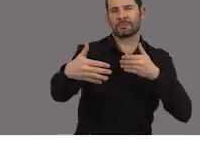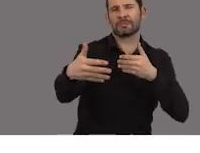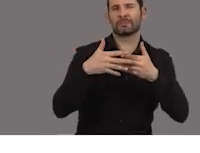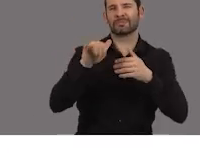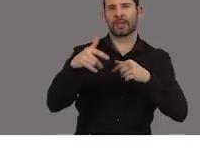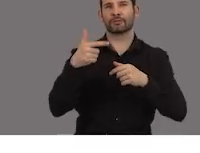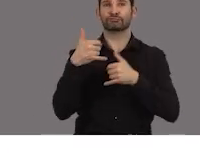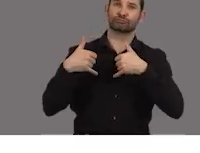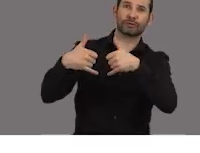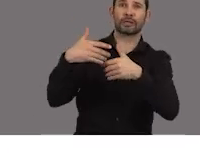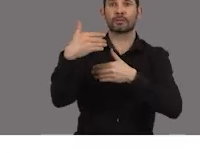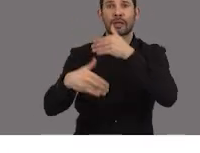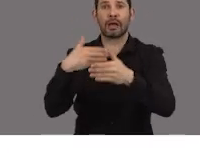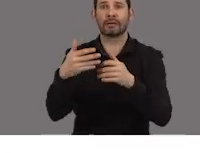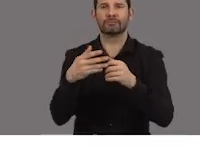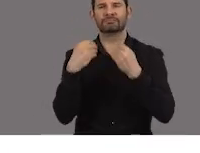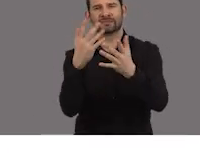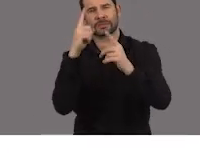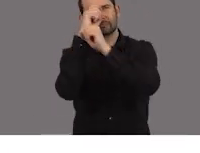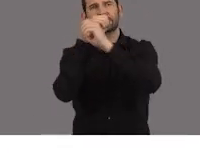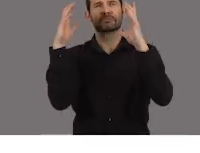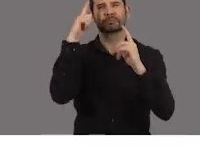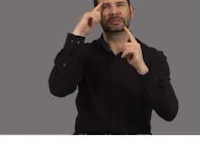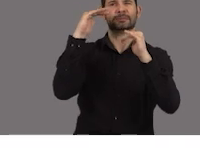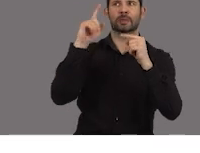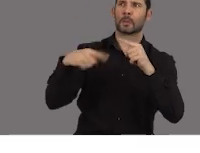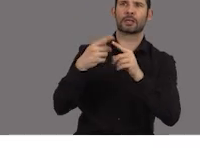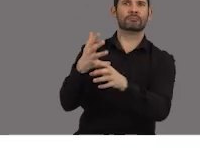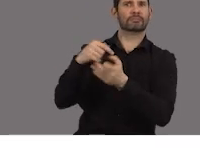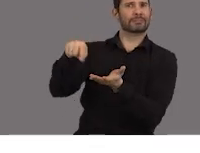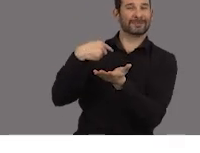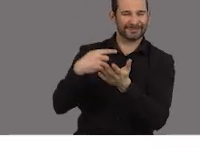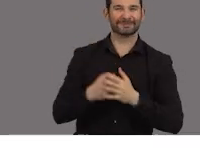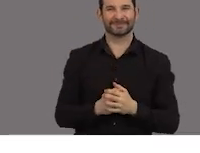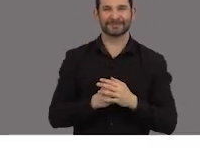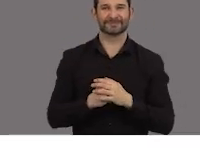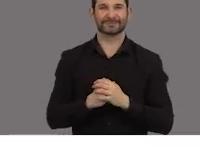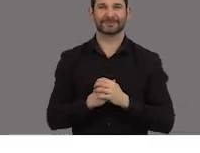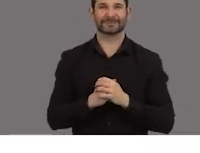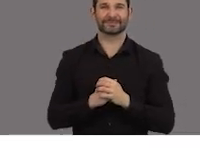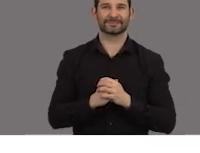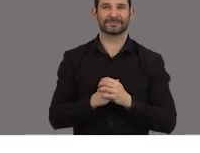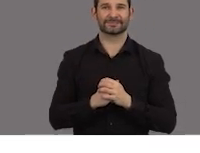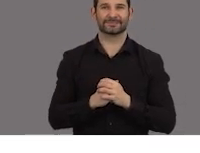grant process and give you an idea of when to expect payment.